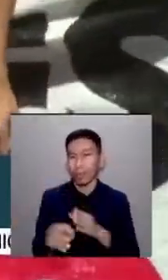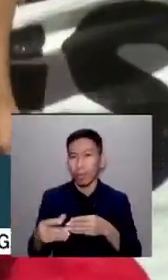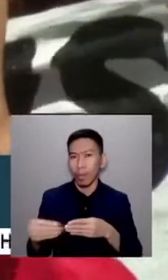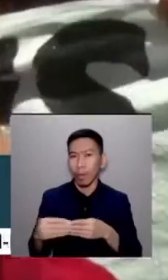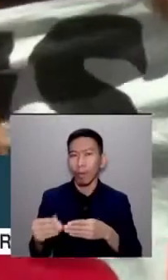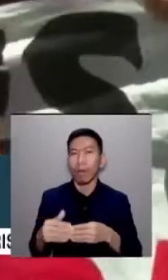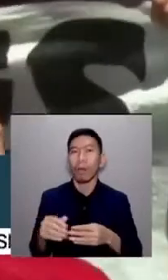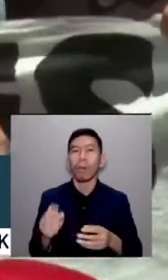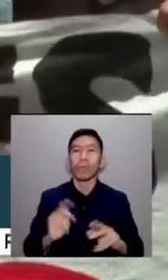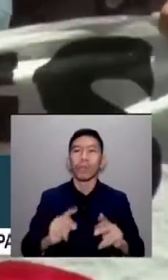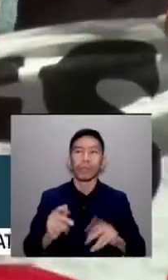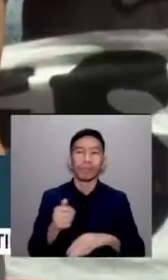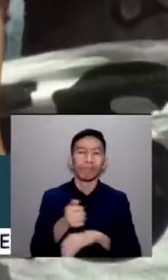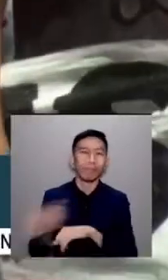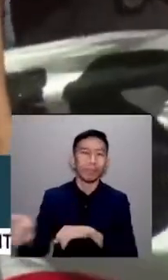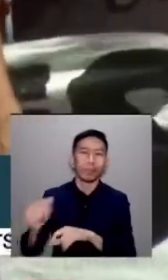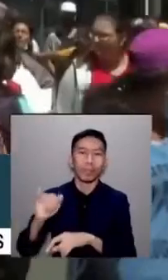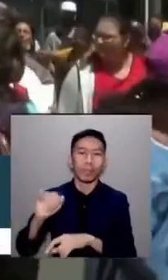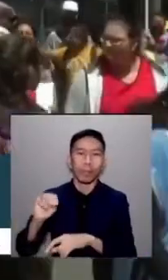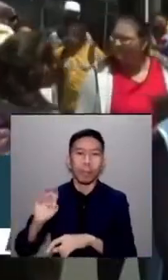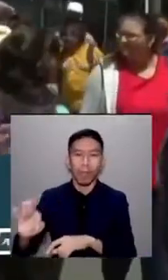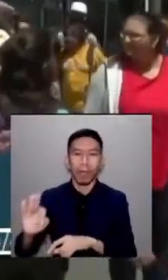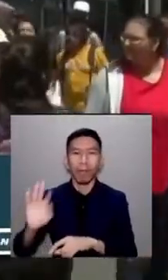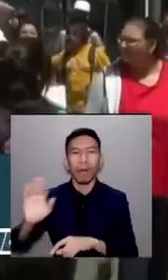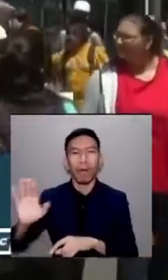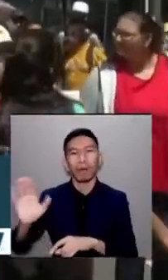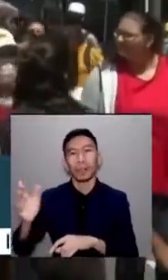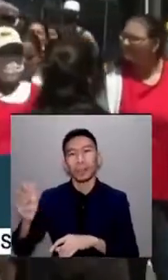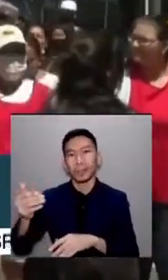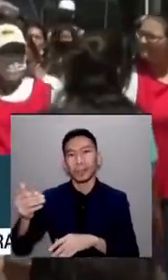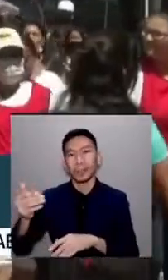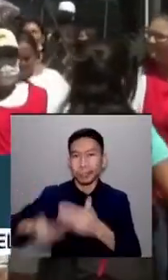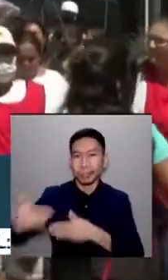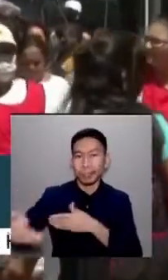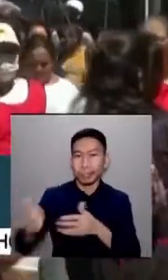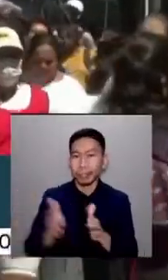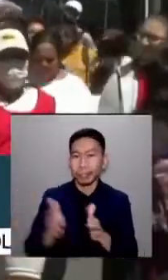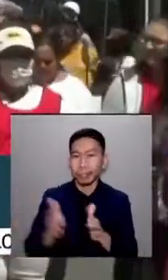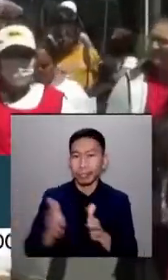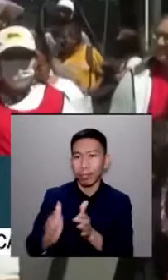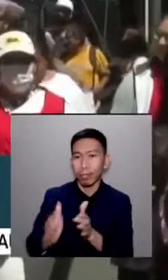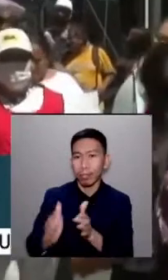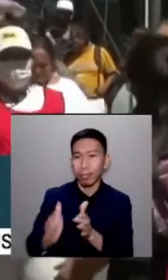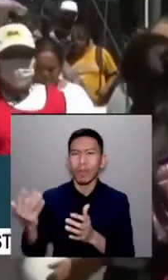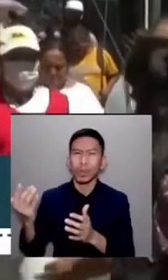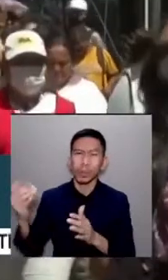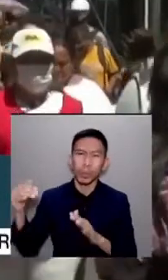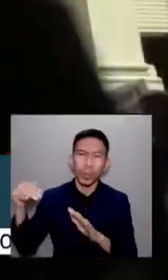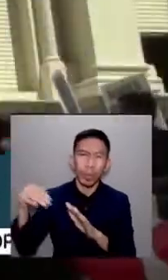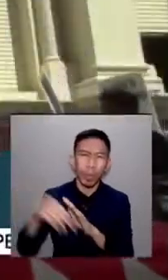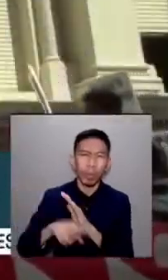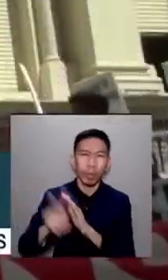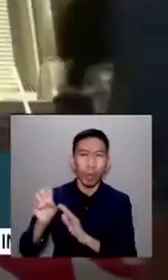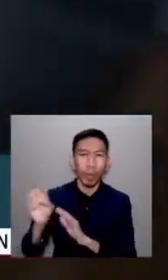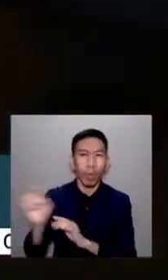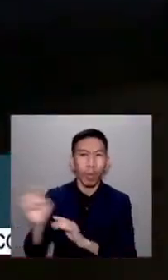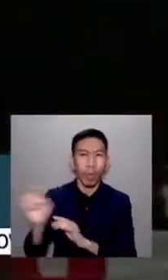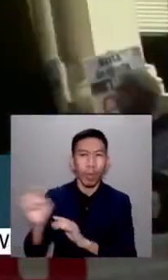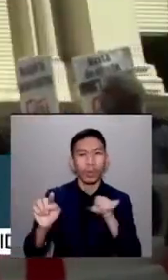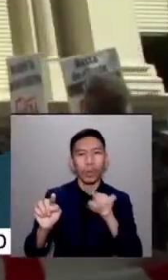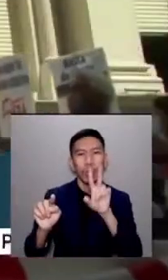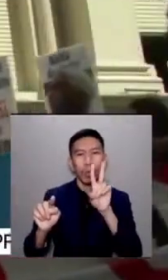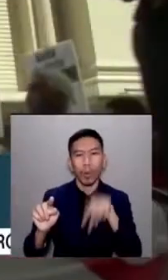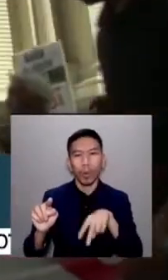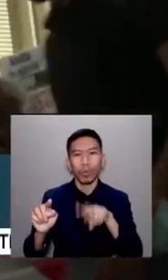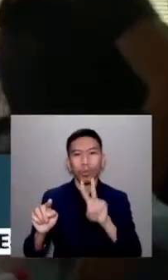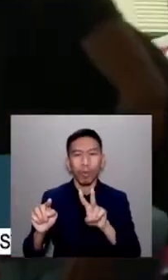for austerity measures, make that austerity measures that worsened a major economic crisis in 2001 to 2002,